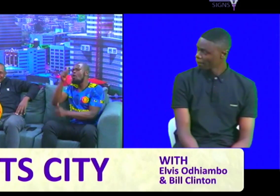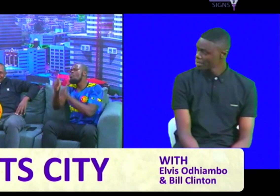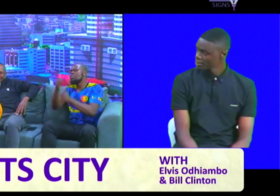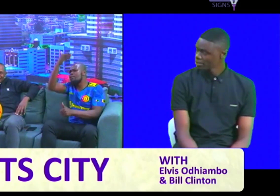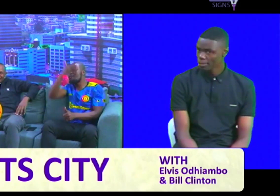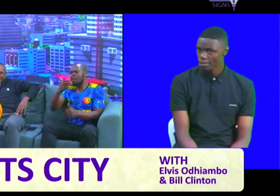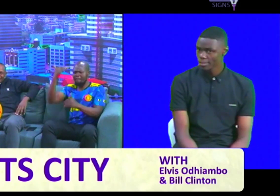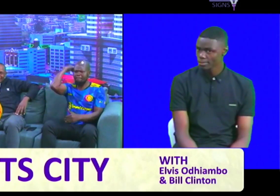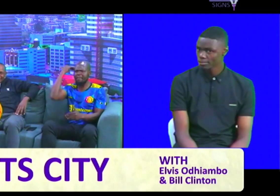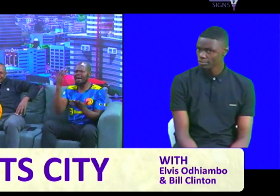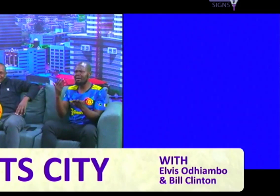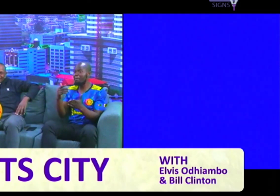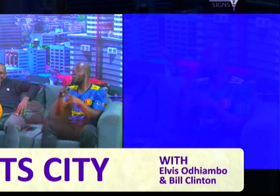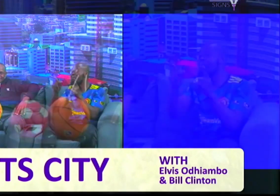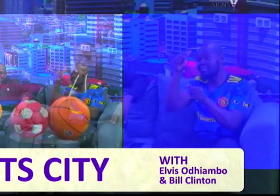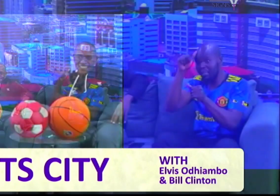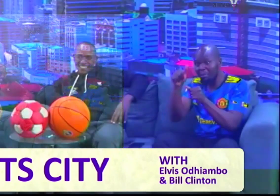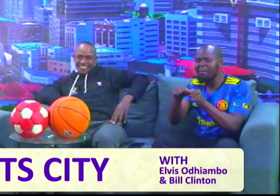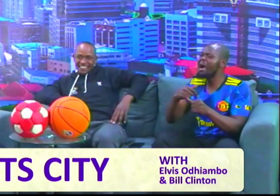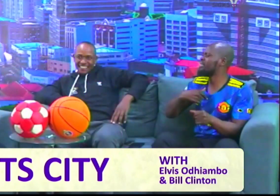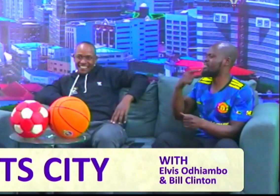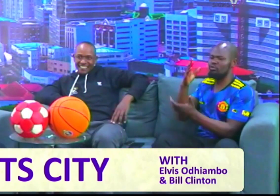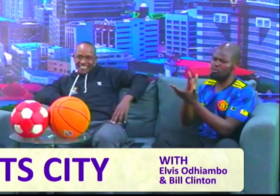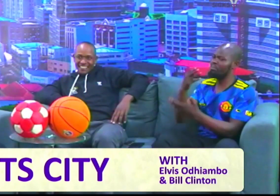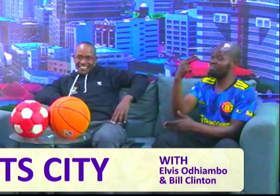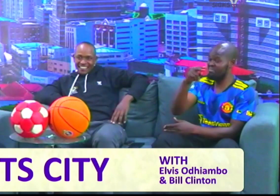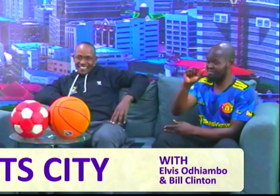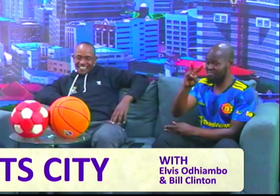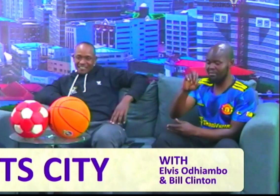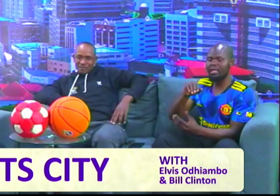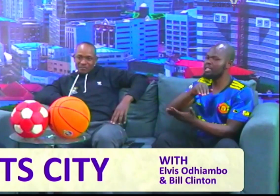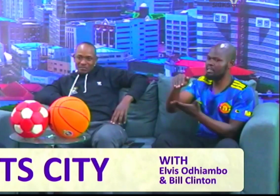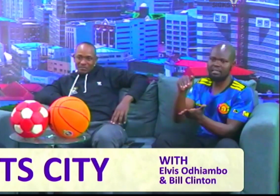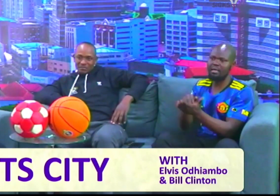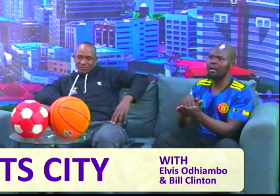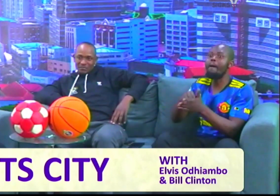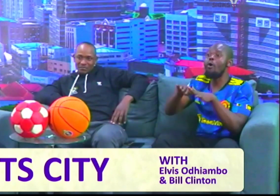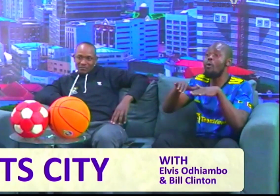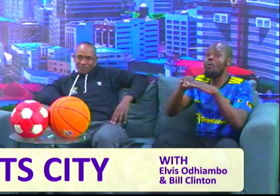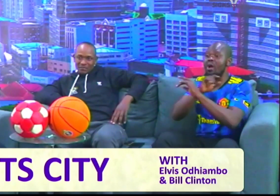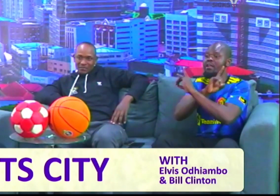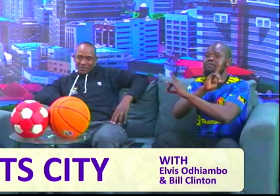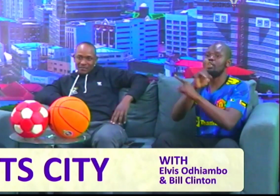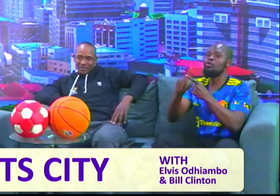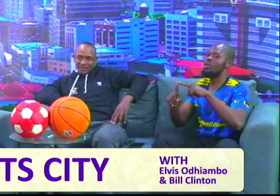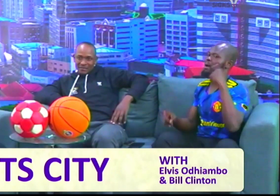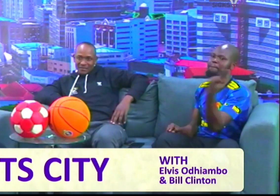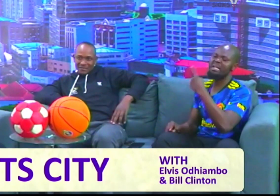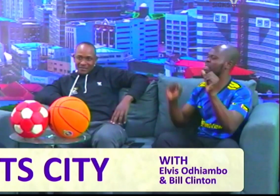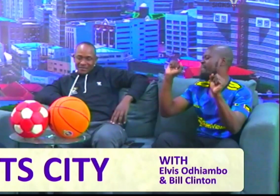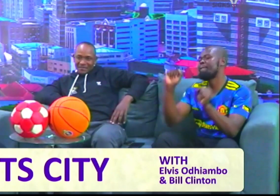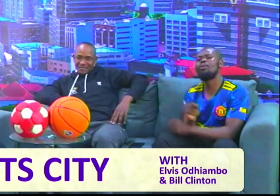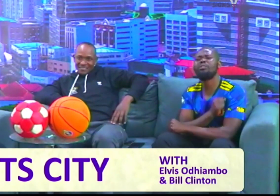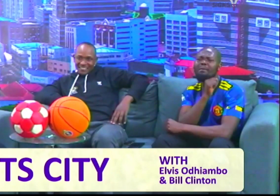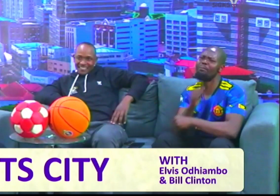ana focus wapi? Si center. Lakini Haaland anacheza side gani? The wing.